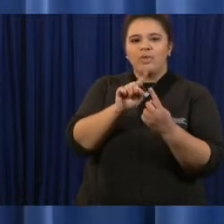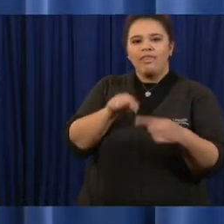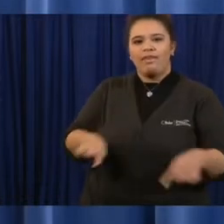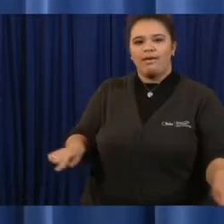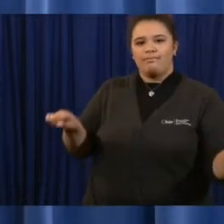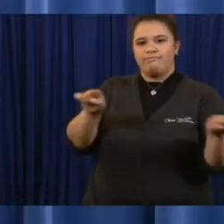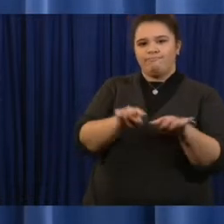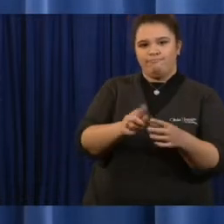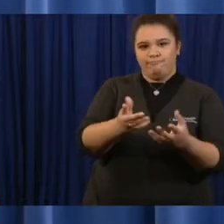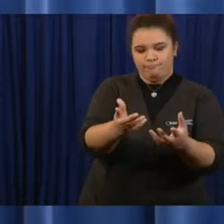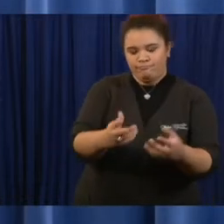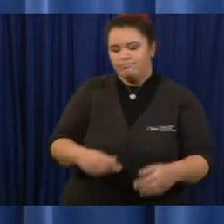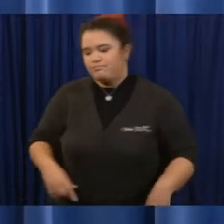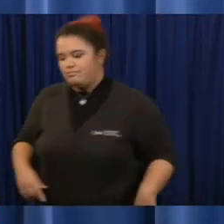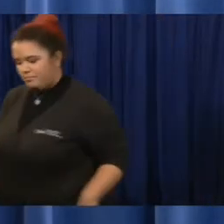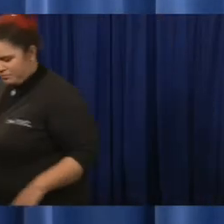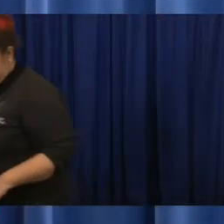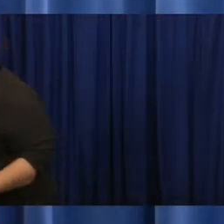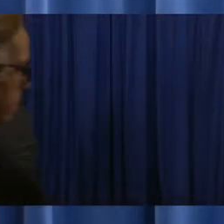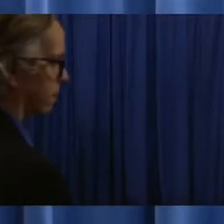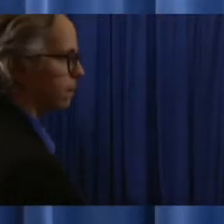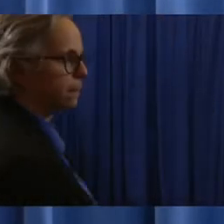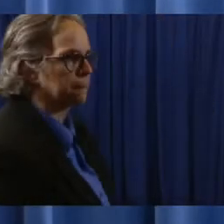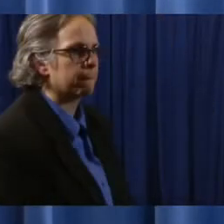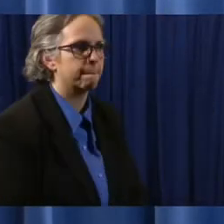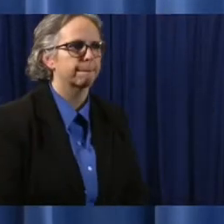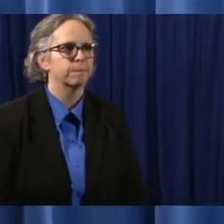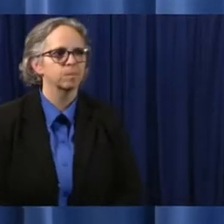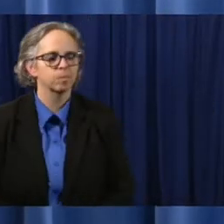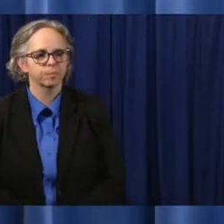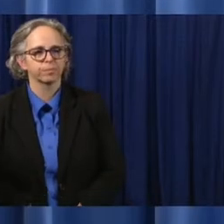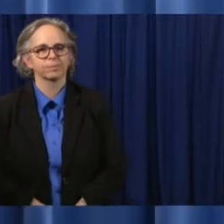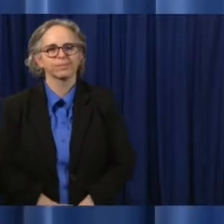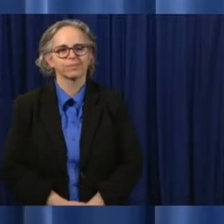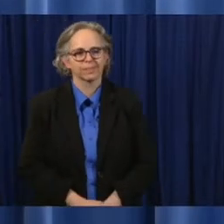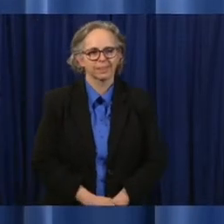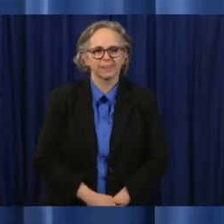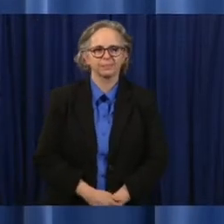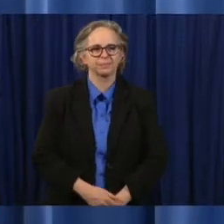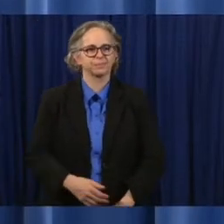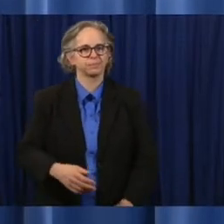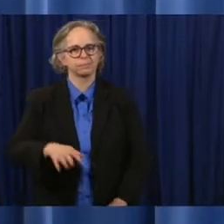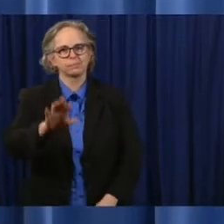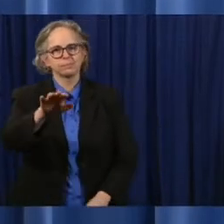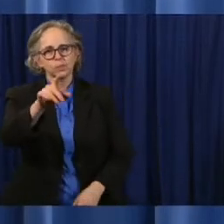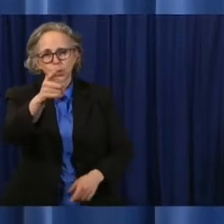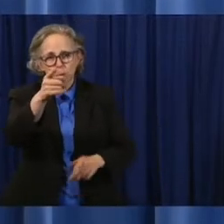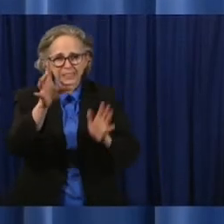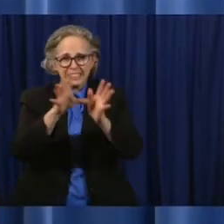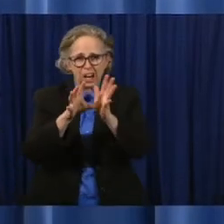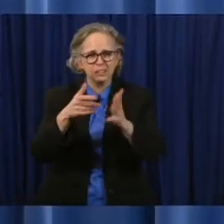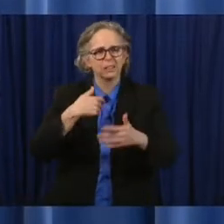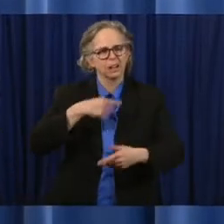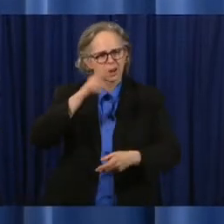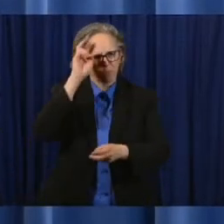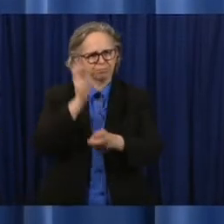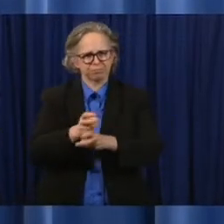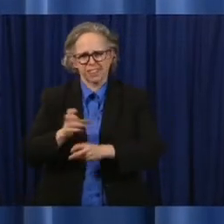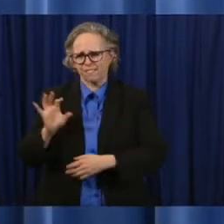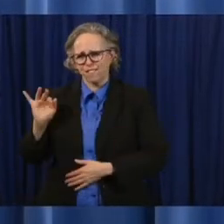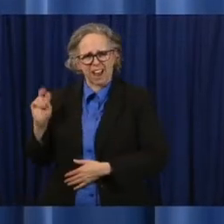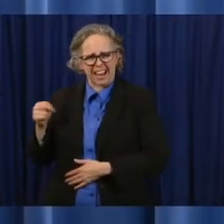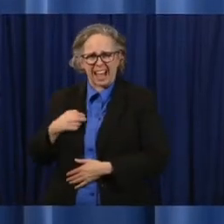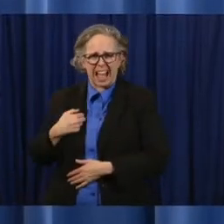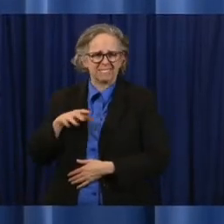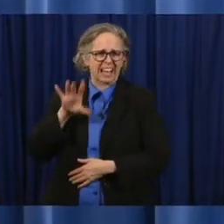Well, I can only imagine how tough that is. You know, Fran, I have 8 children. They've all graduated from high school and college, and